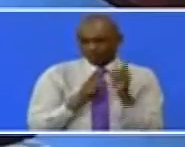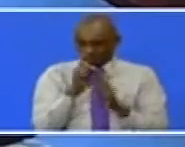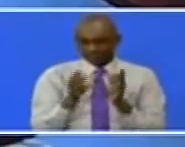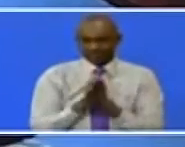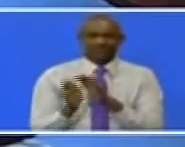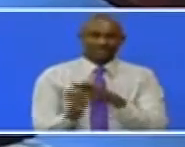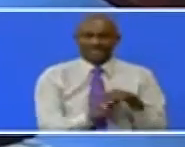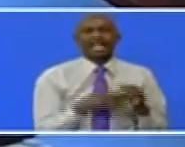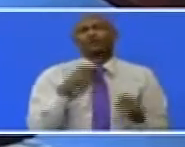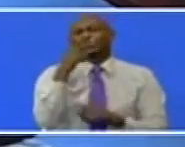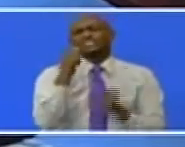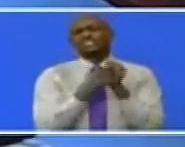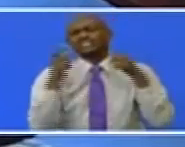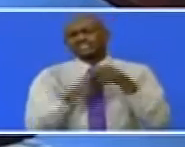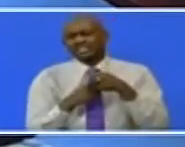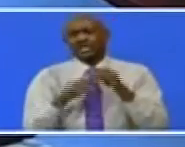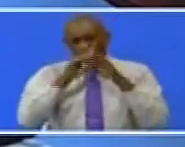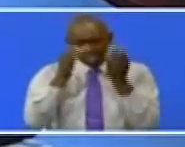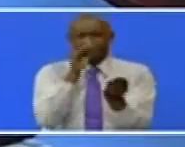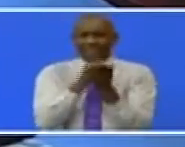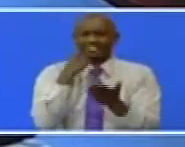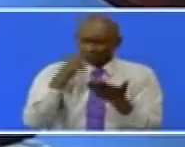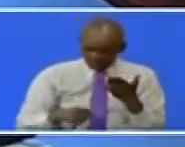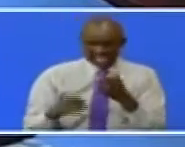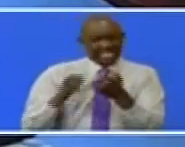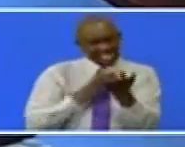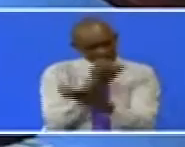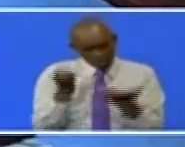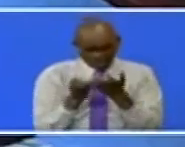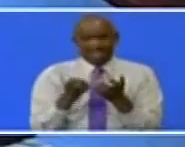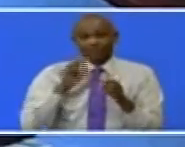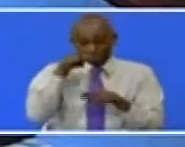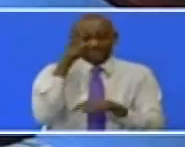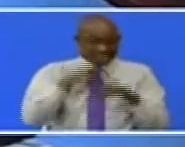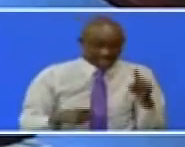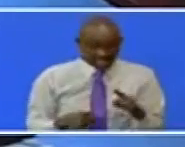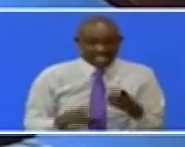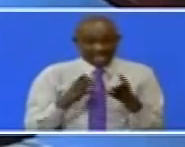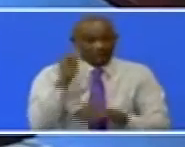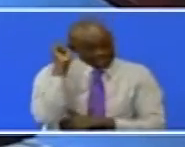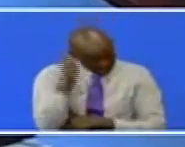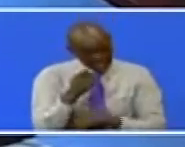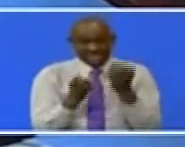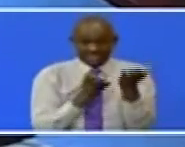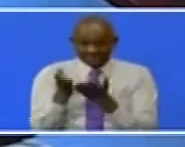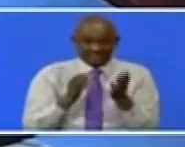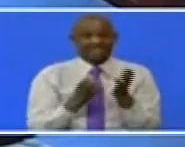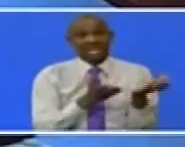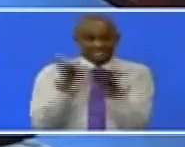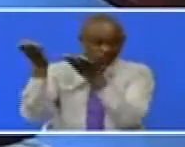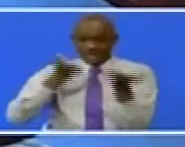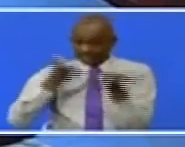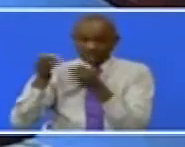Speaking about 2016, the World Bank did release its economic update for this year, and Kenya's service exports account